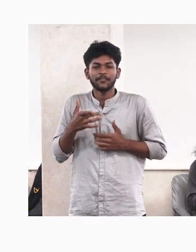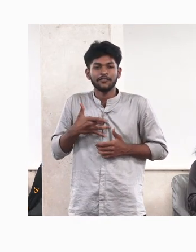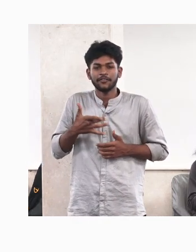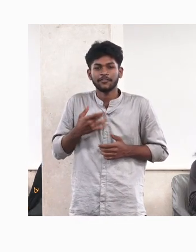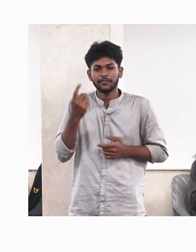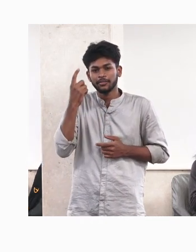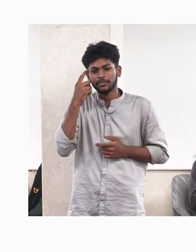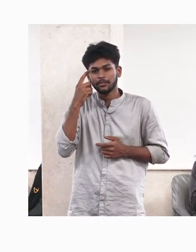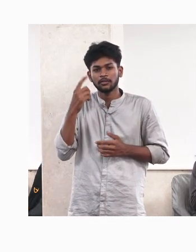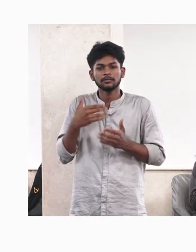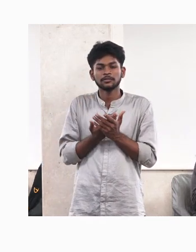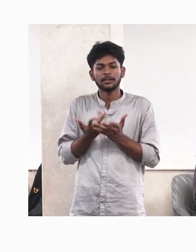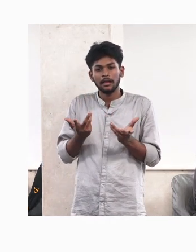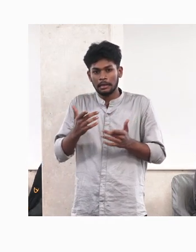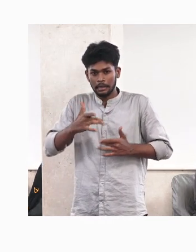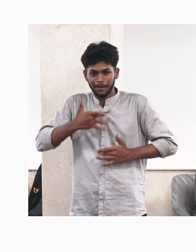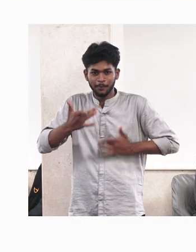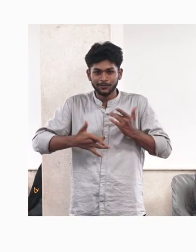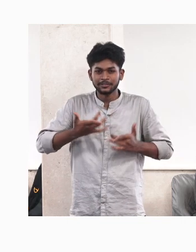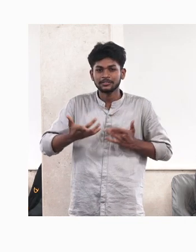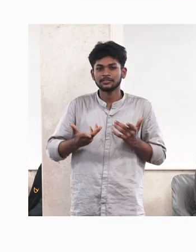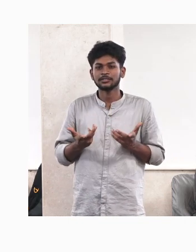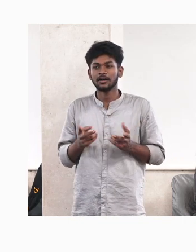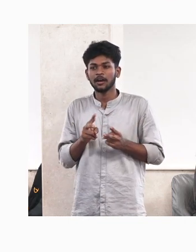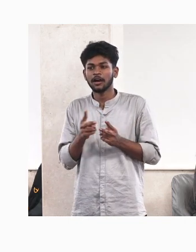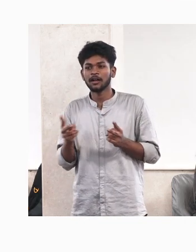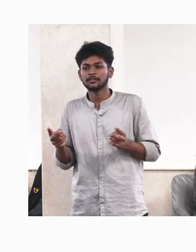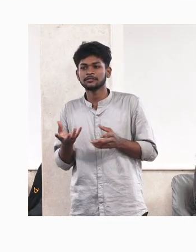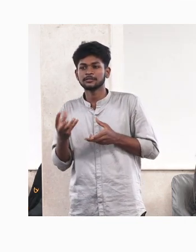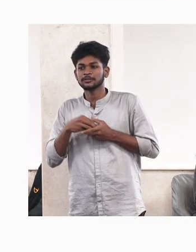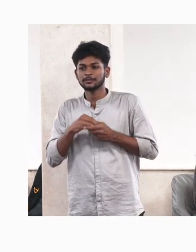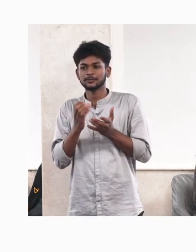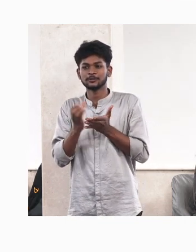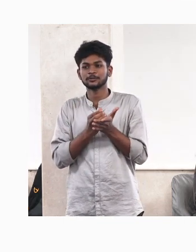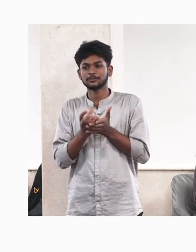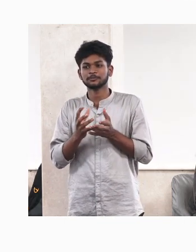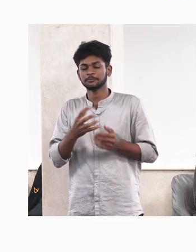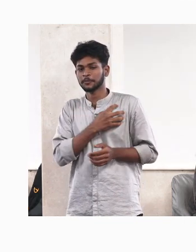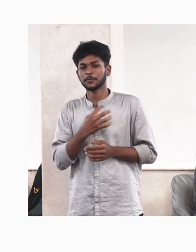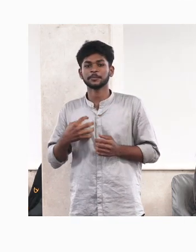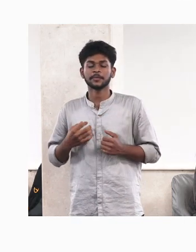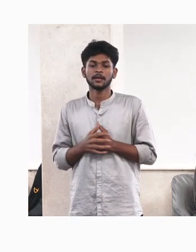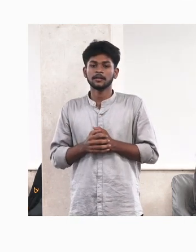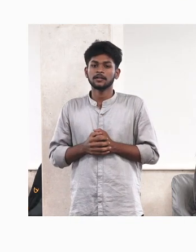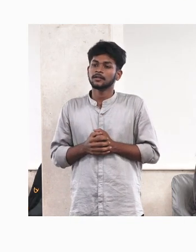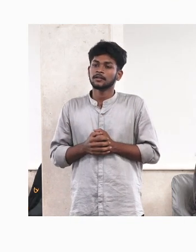are allowed to be expressed. These of course are part of the communication.